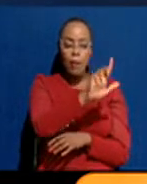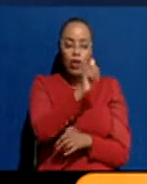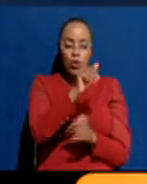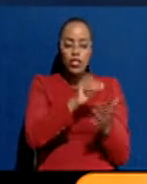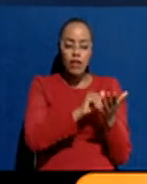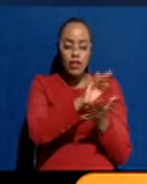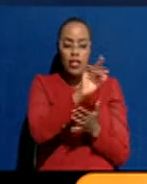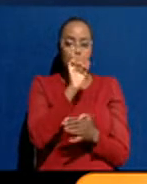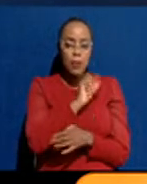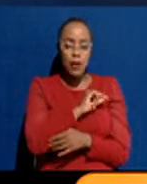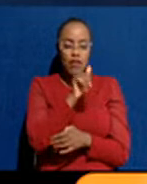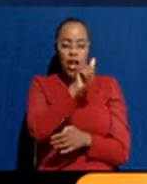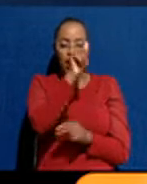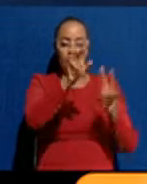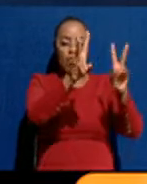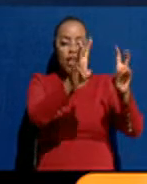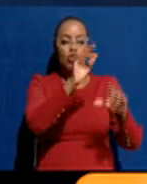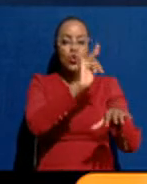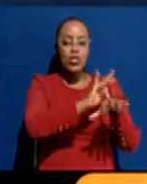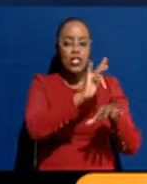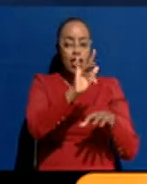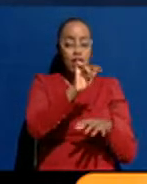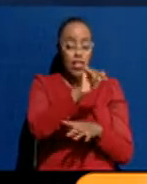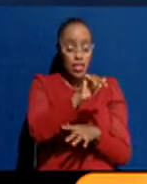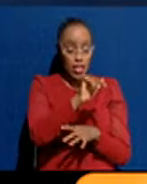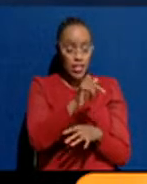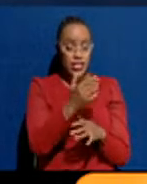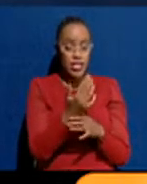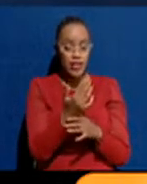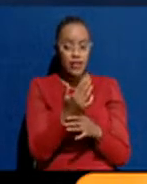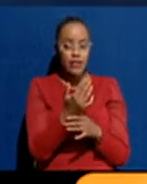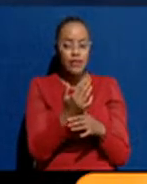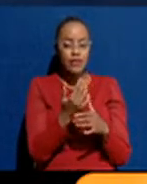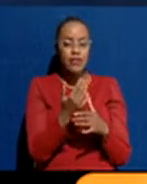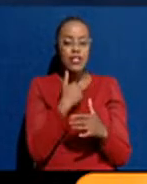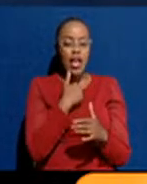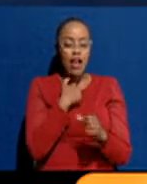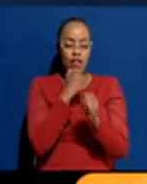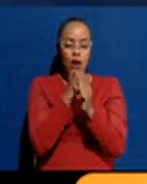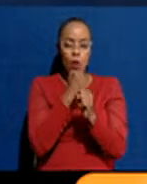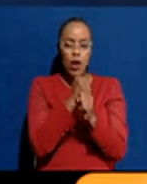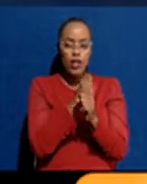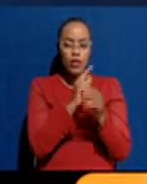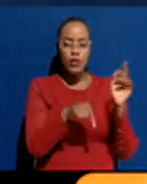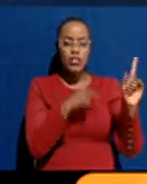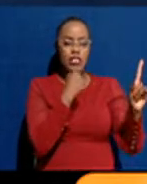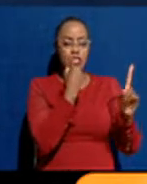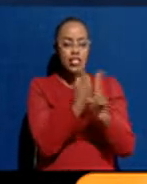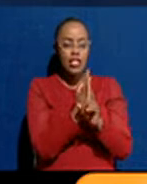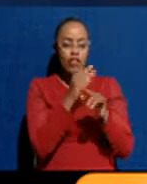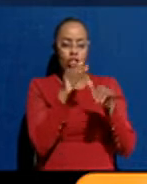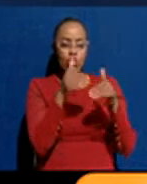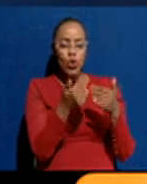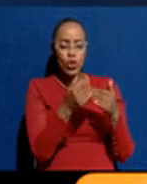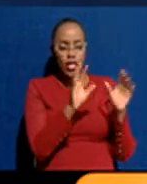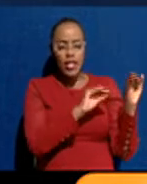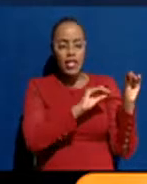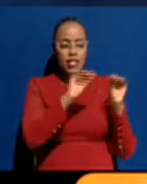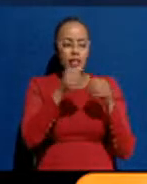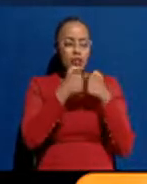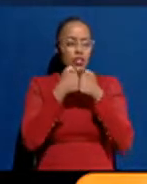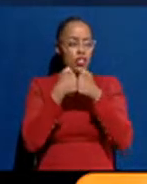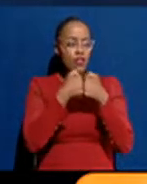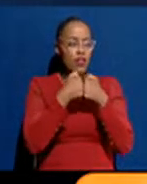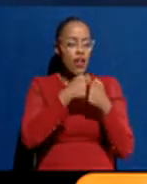other factor that does, again, affect that dispatch sum is that there are what is called different, or rather transmission constraints.